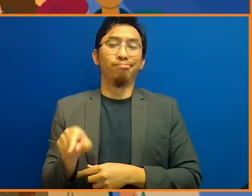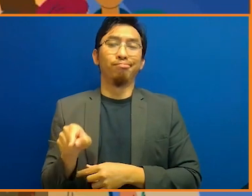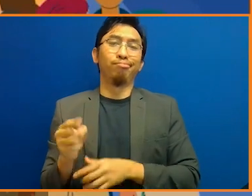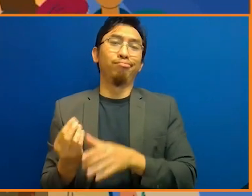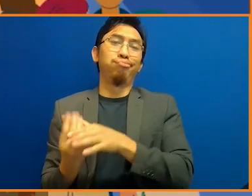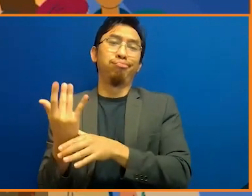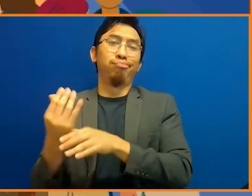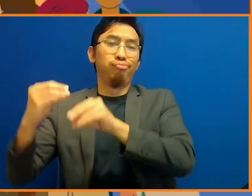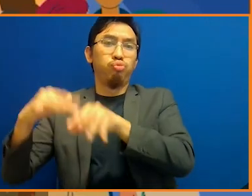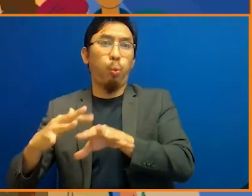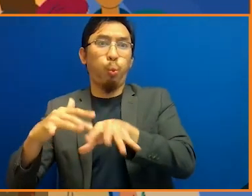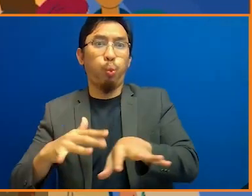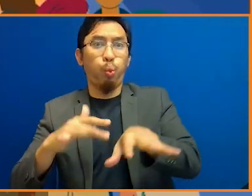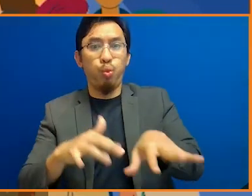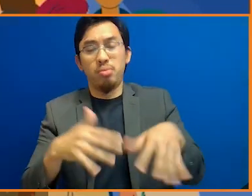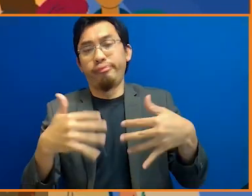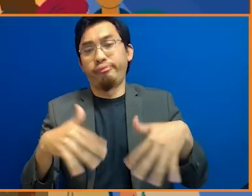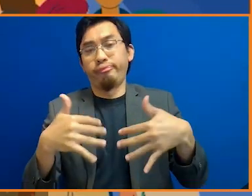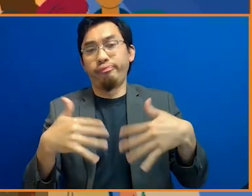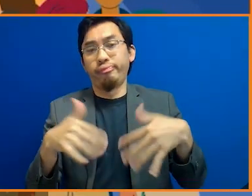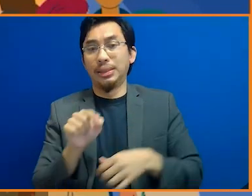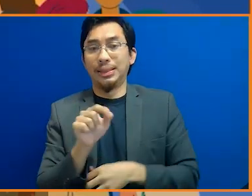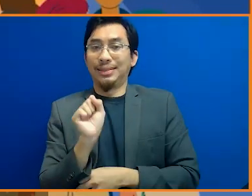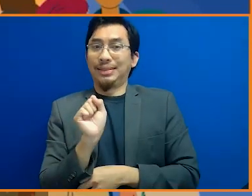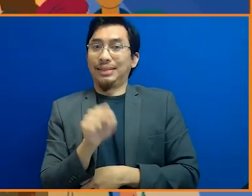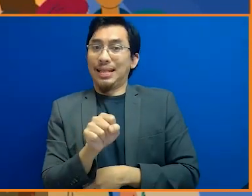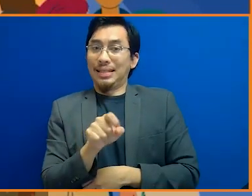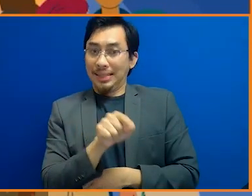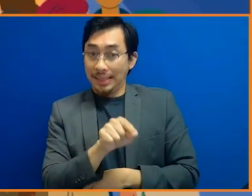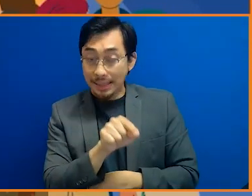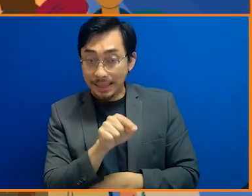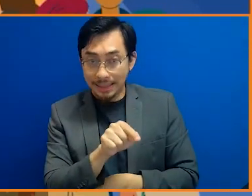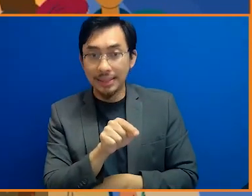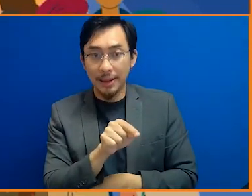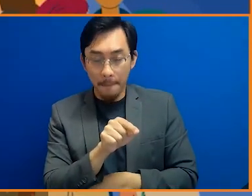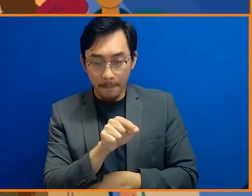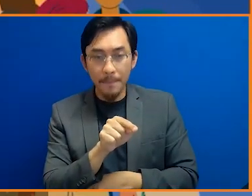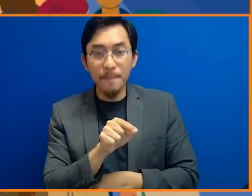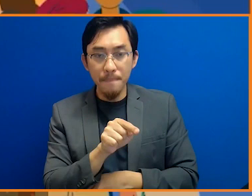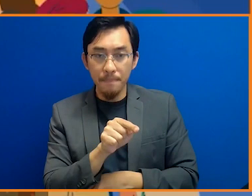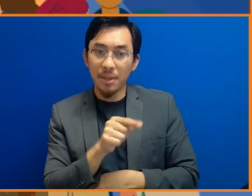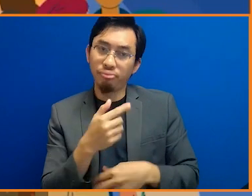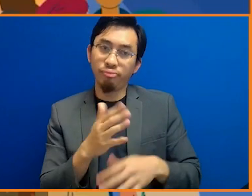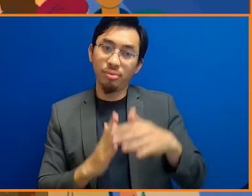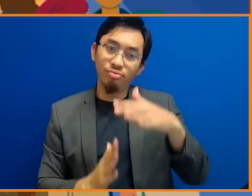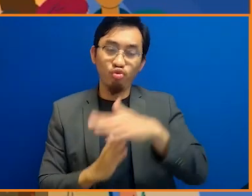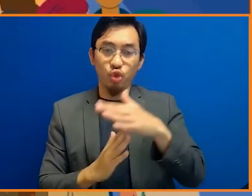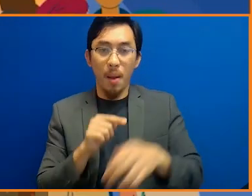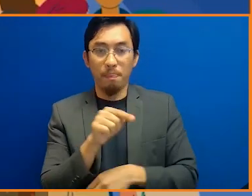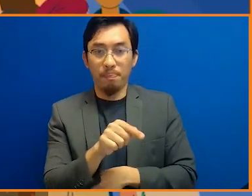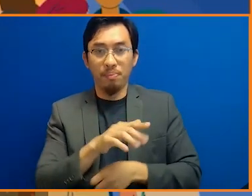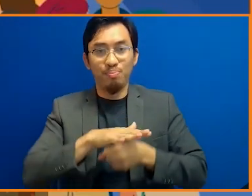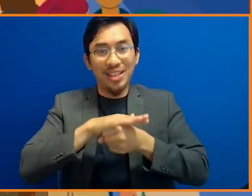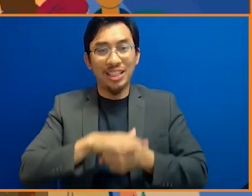just how it looks. So the top one is the change of